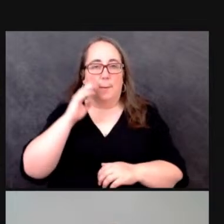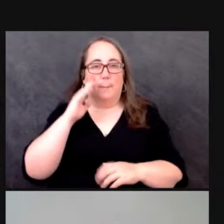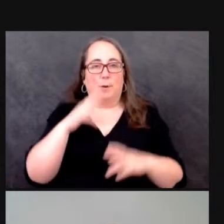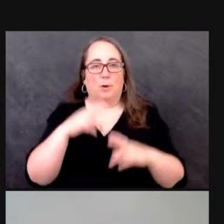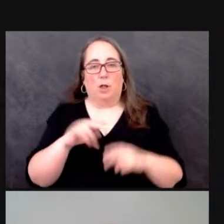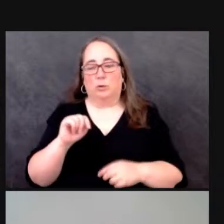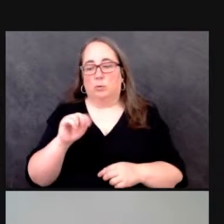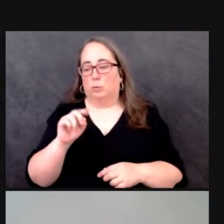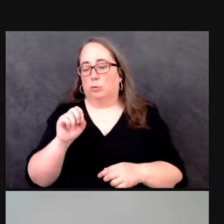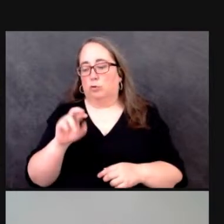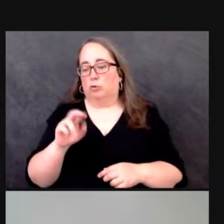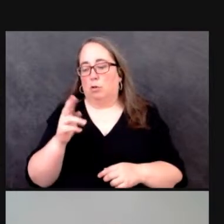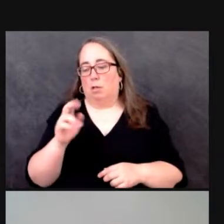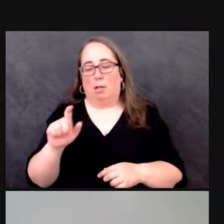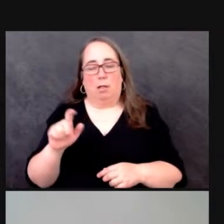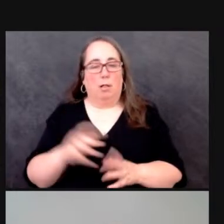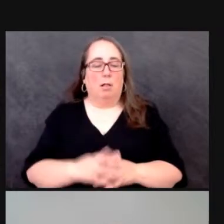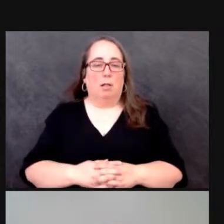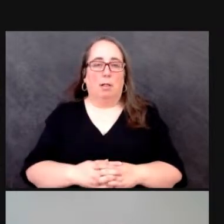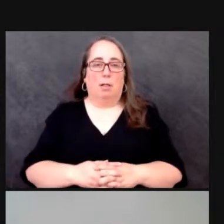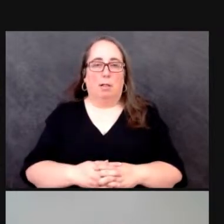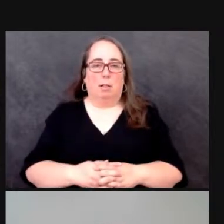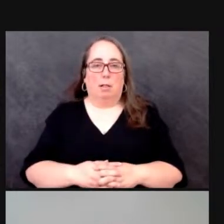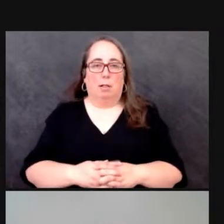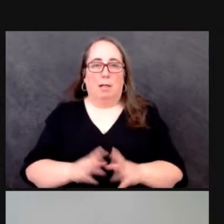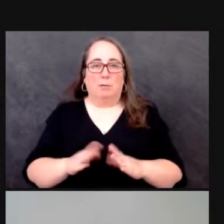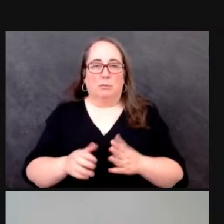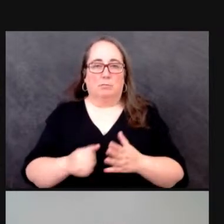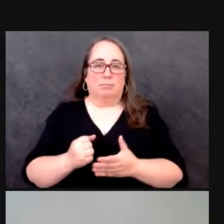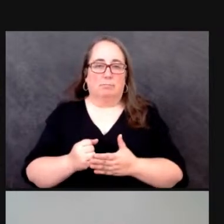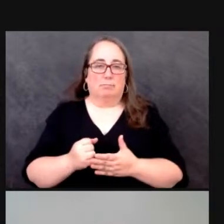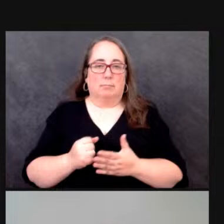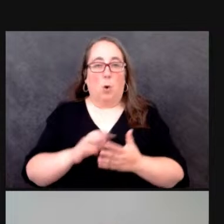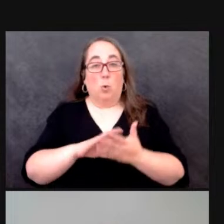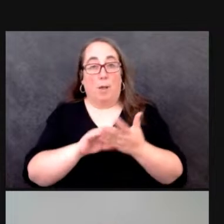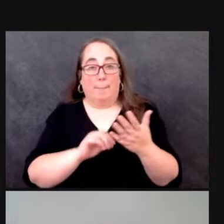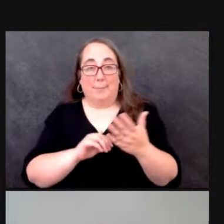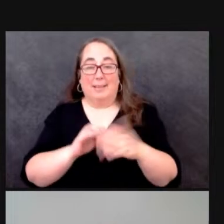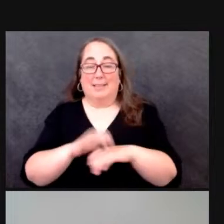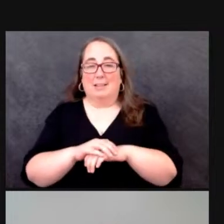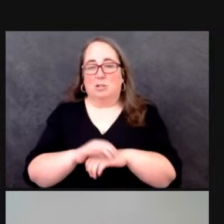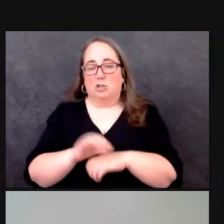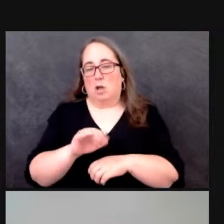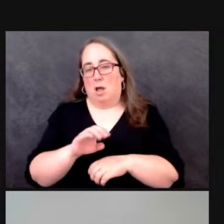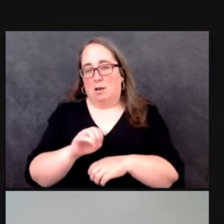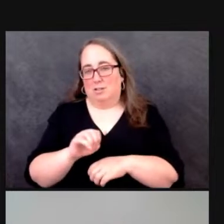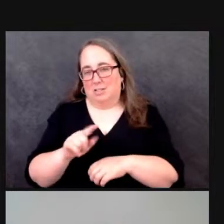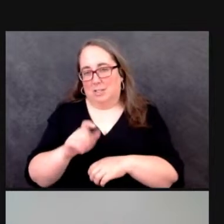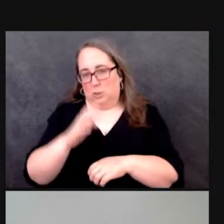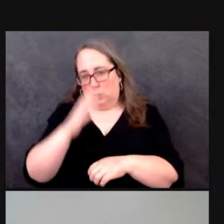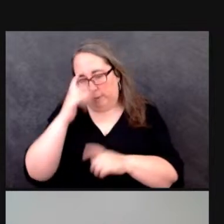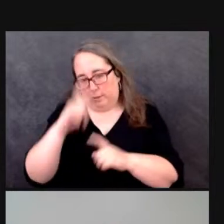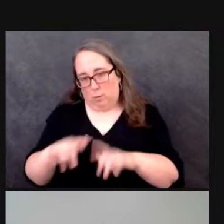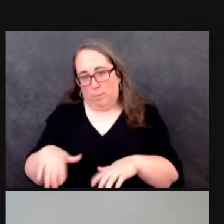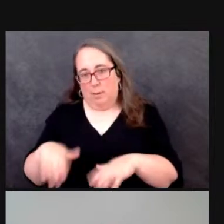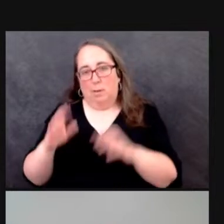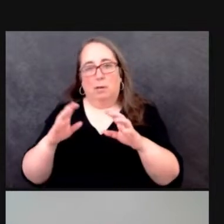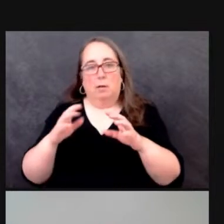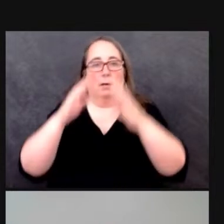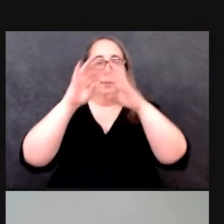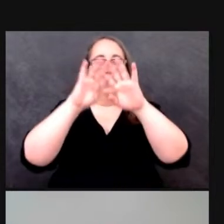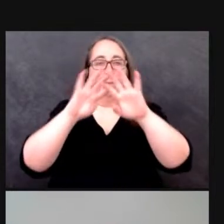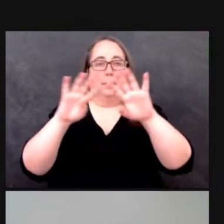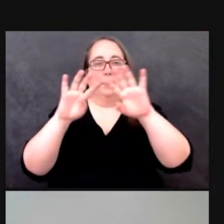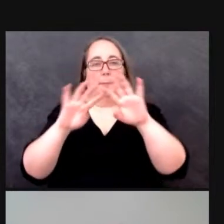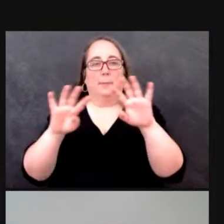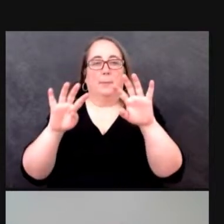Tudor Hall. The house was patterned after the English cottages he had known as a boy, with latticed casement windows, window